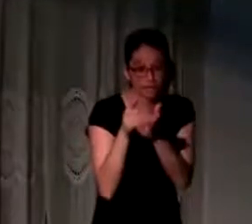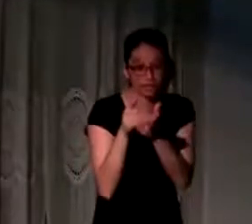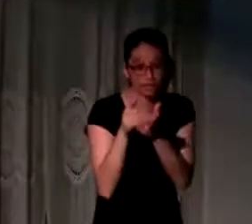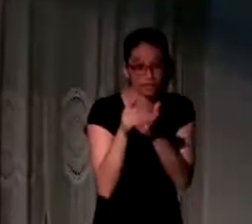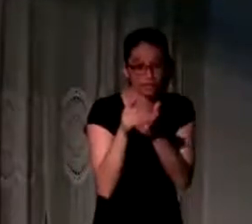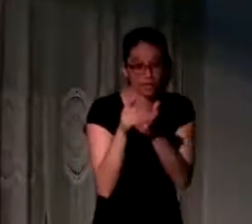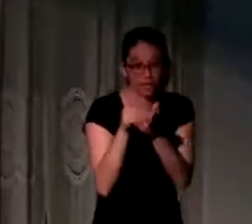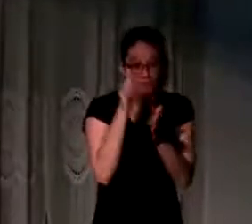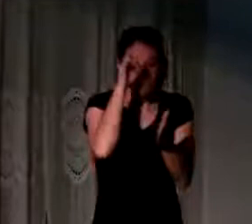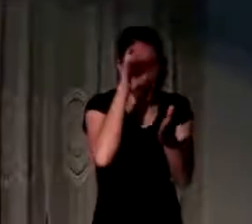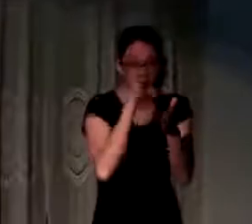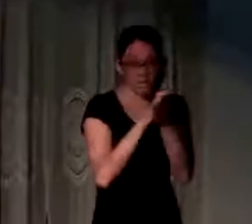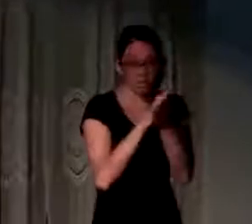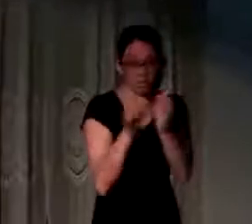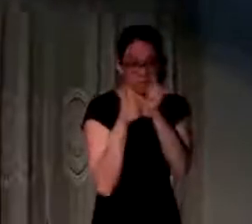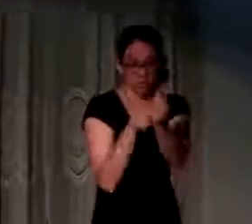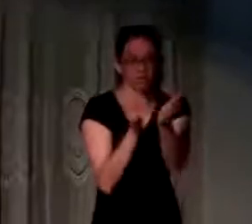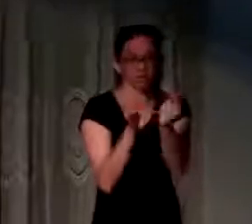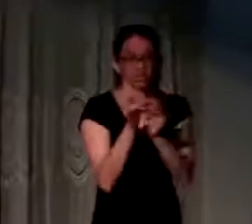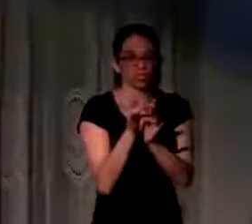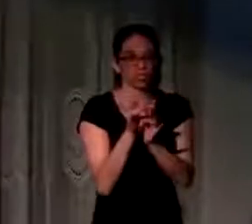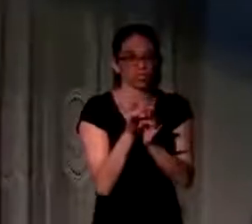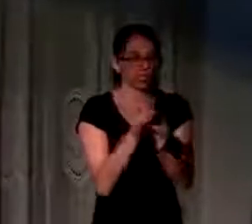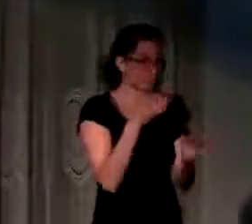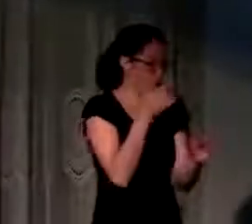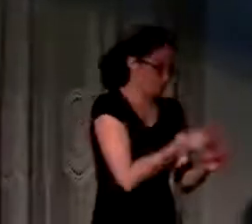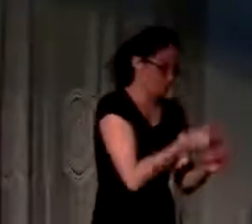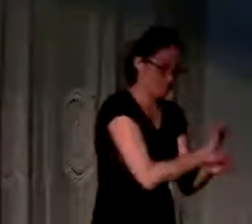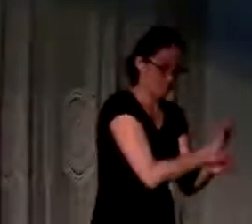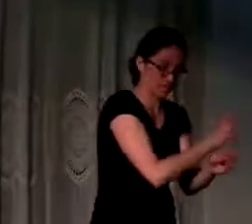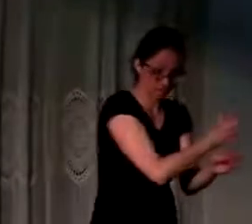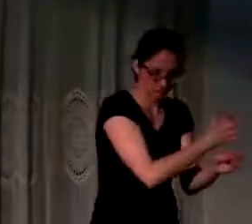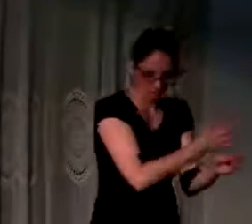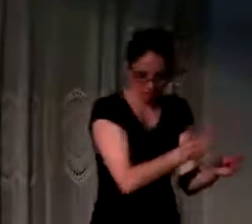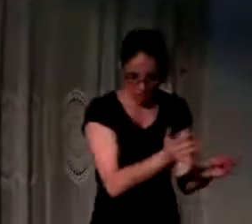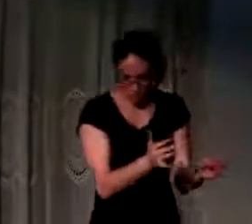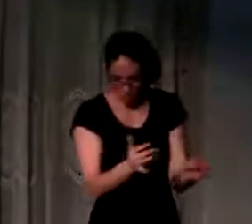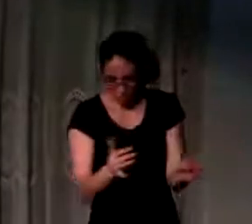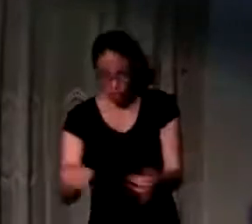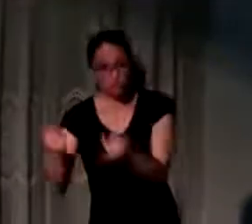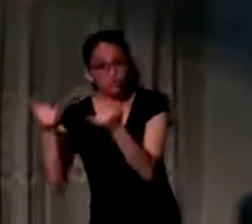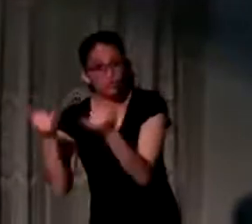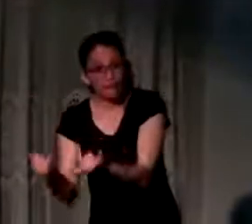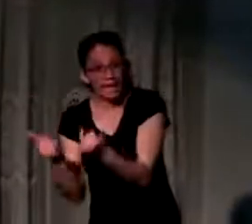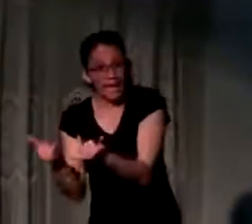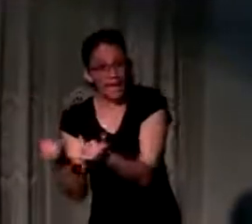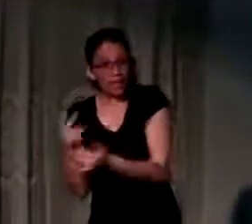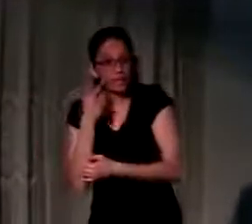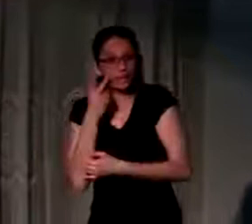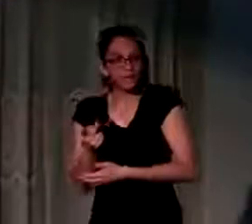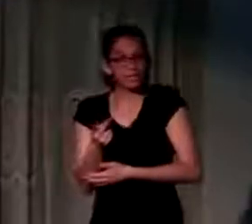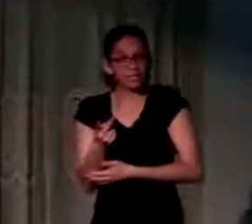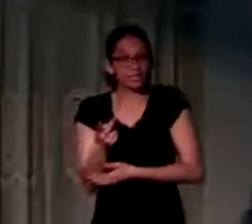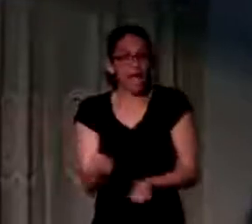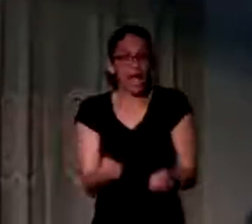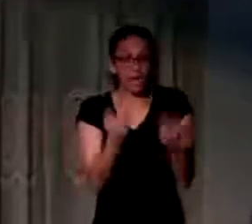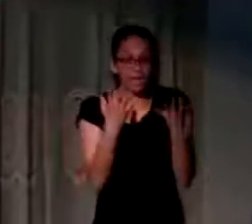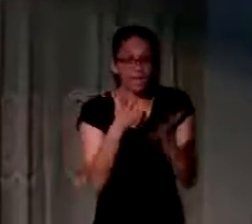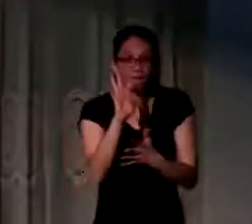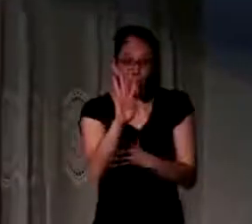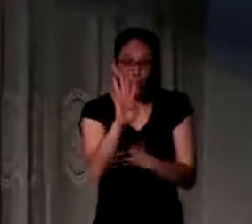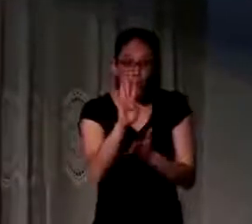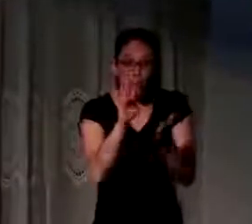Christ. And to date, from the first Easter to this Easter, we have seen more than 4 billion